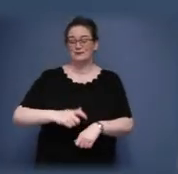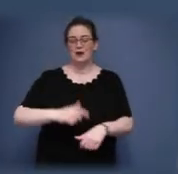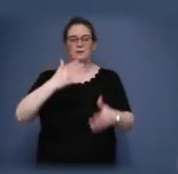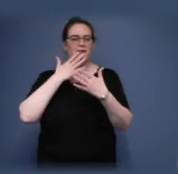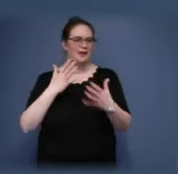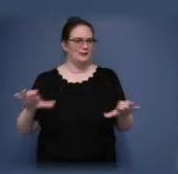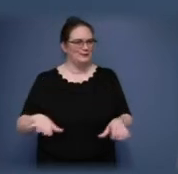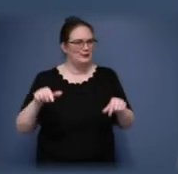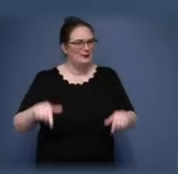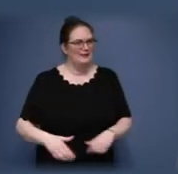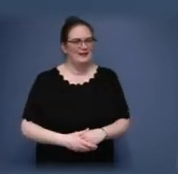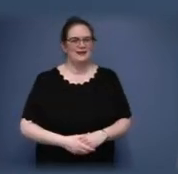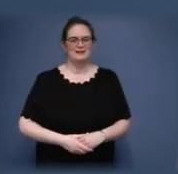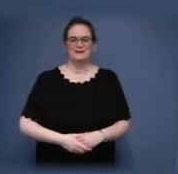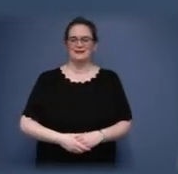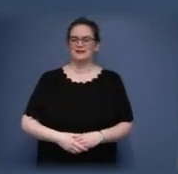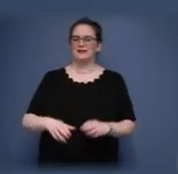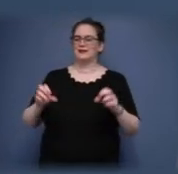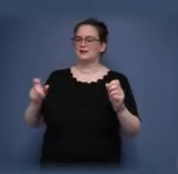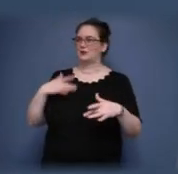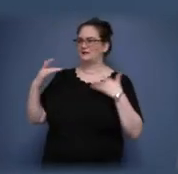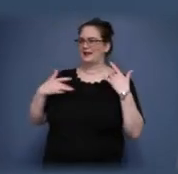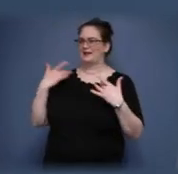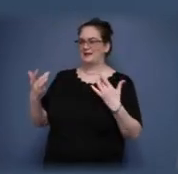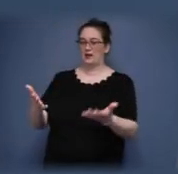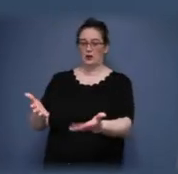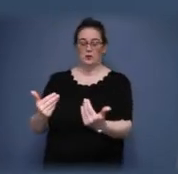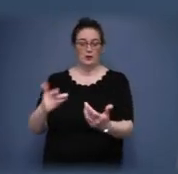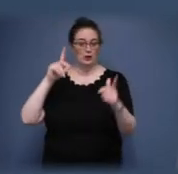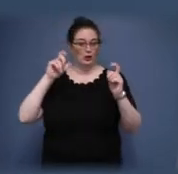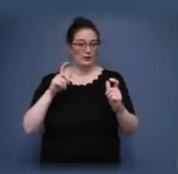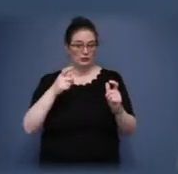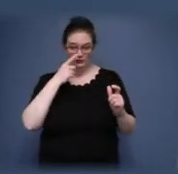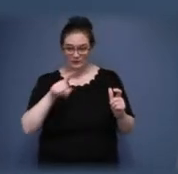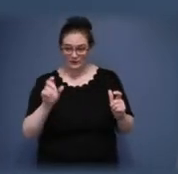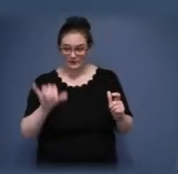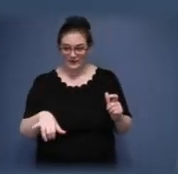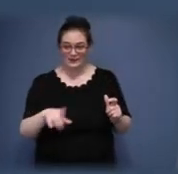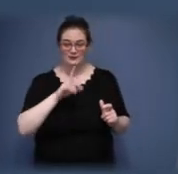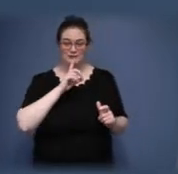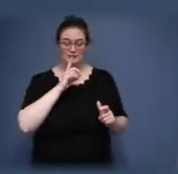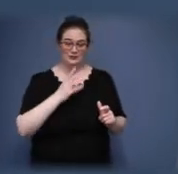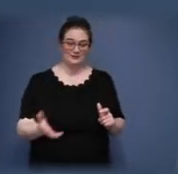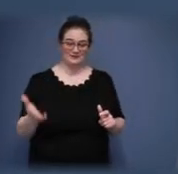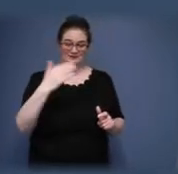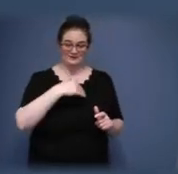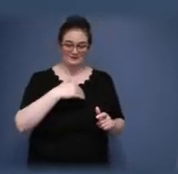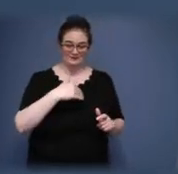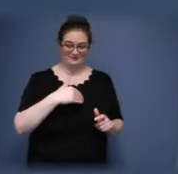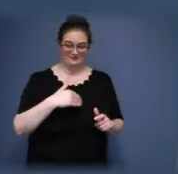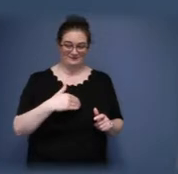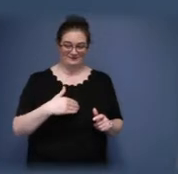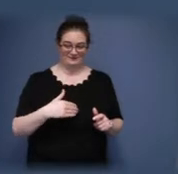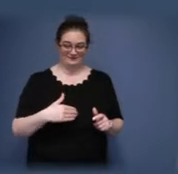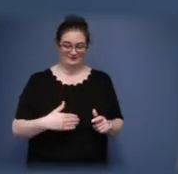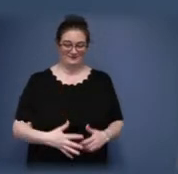for doing this. We're thank you. We'll take a quick picture and, with you up here, if that's all right, and we'll come see Gert. Again? Let's take a picture.